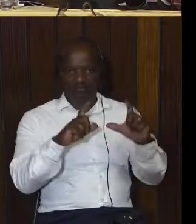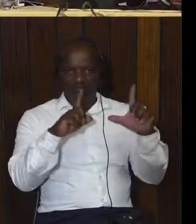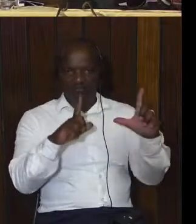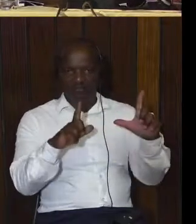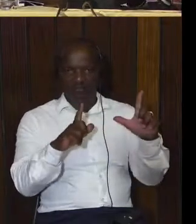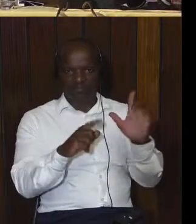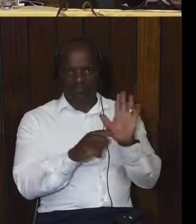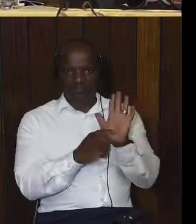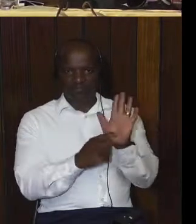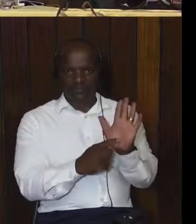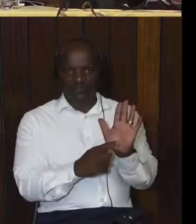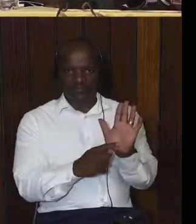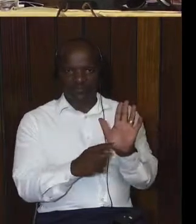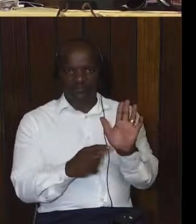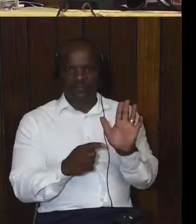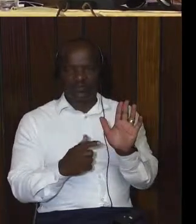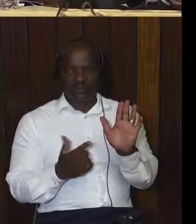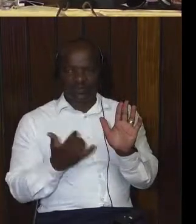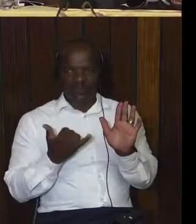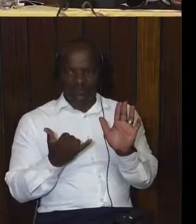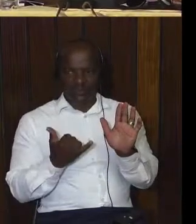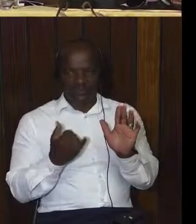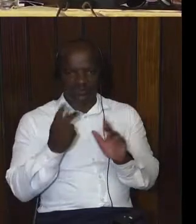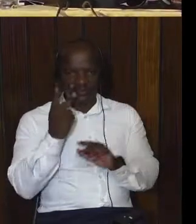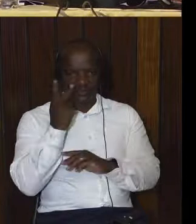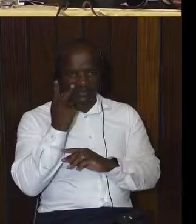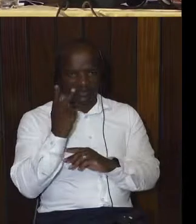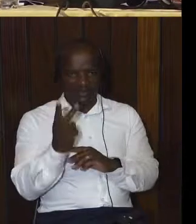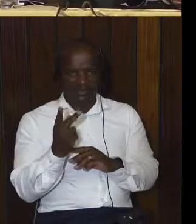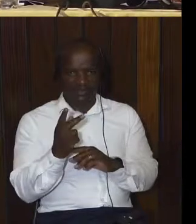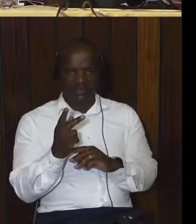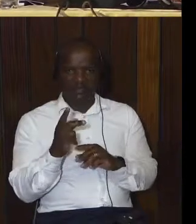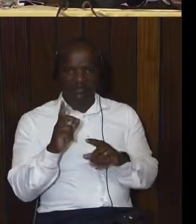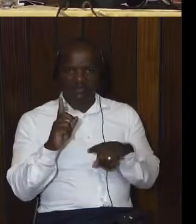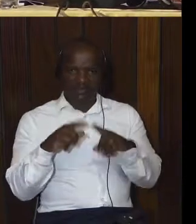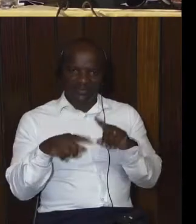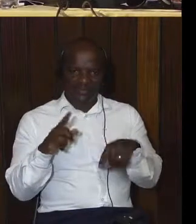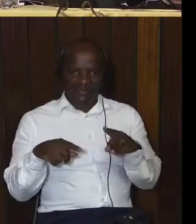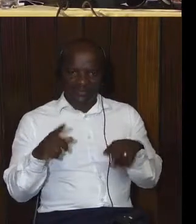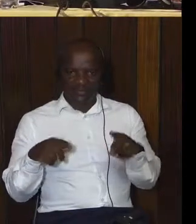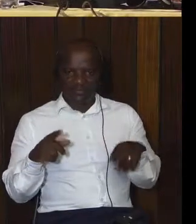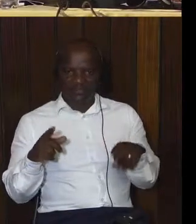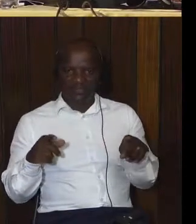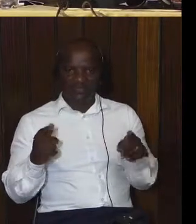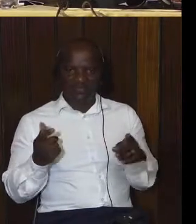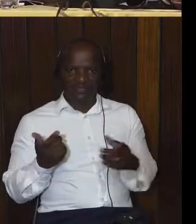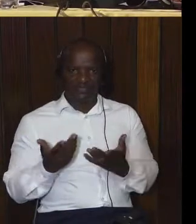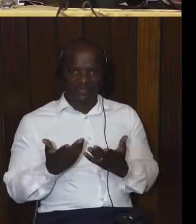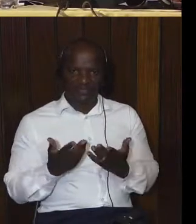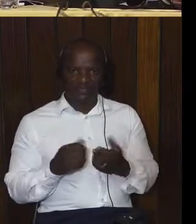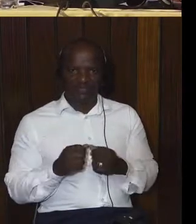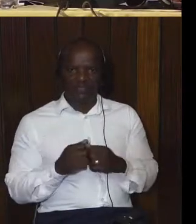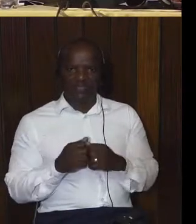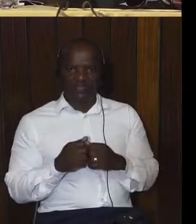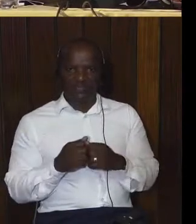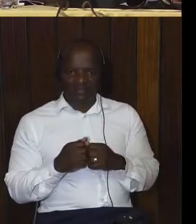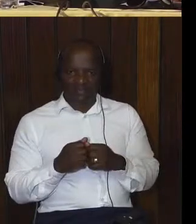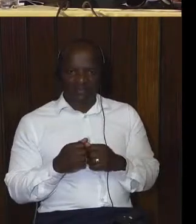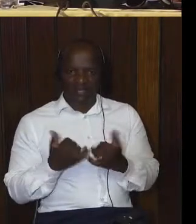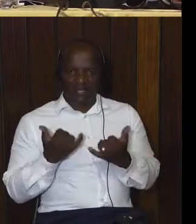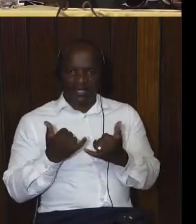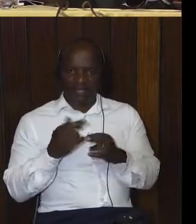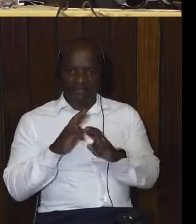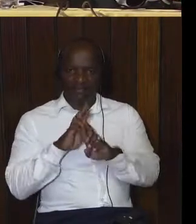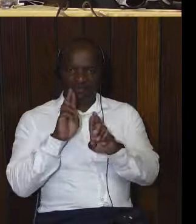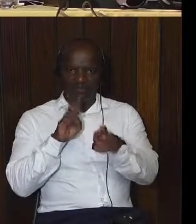And you will see that it's broken down into the different elements. What we are reporting